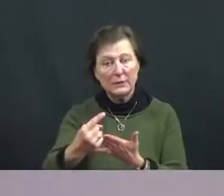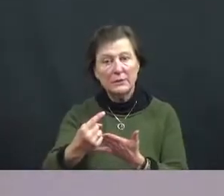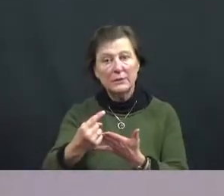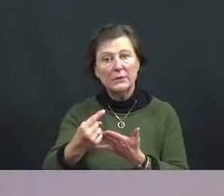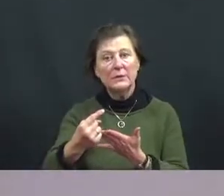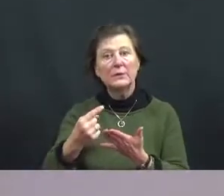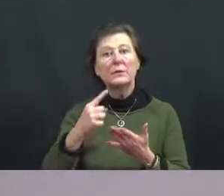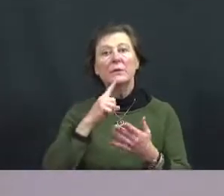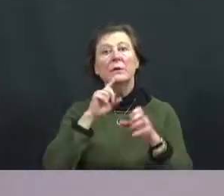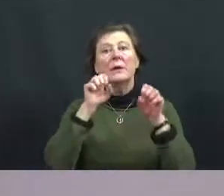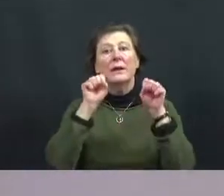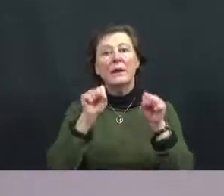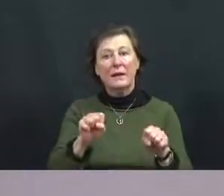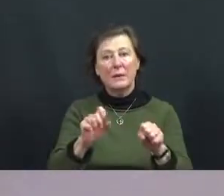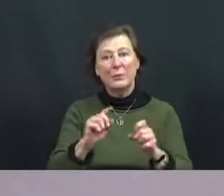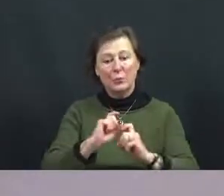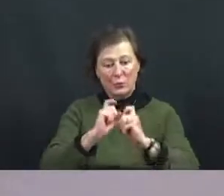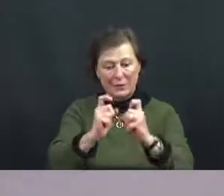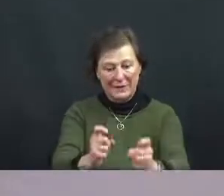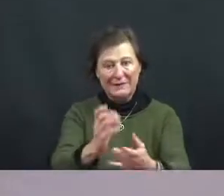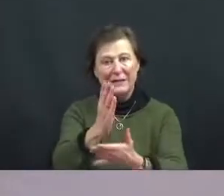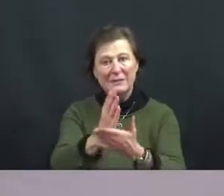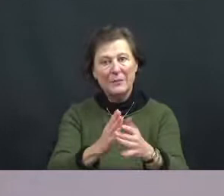that we were able to give some children